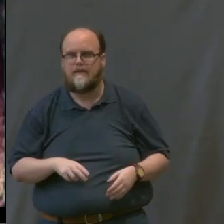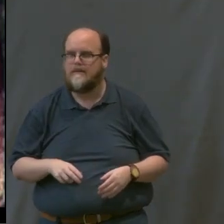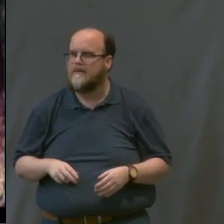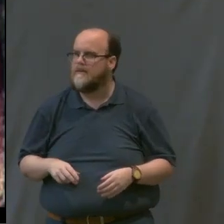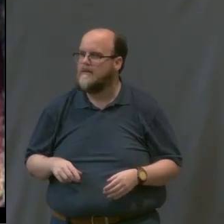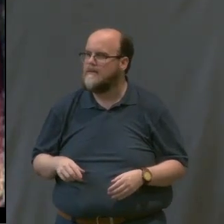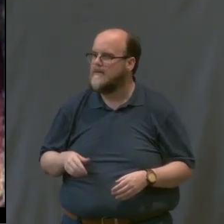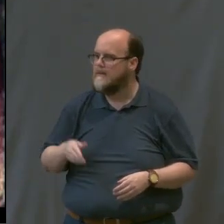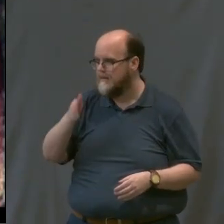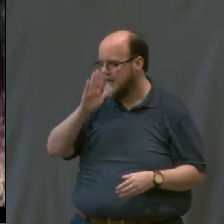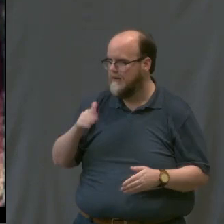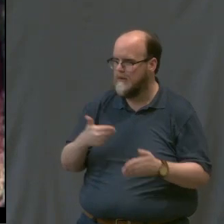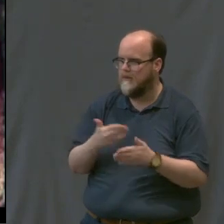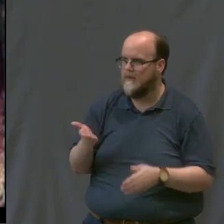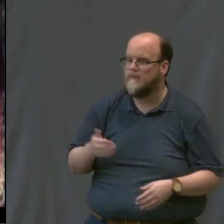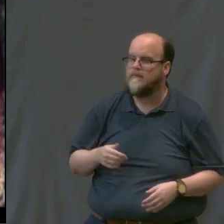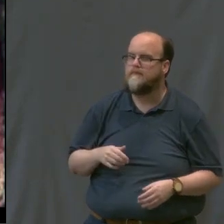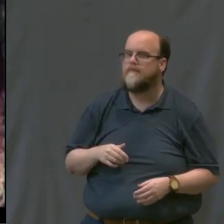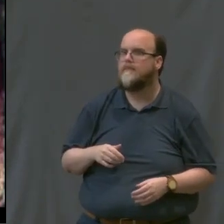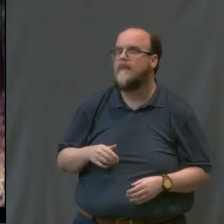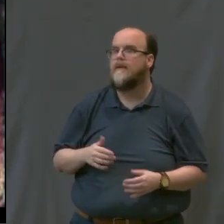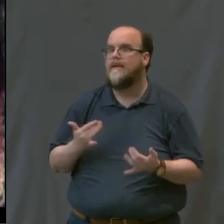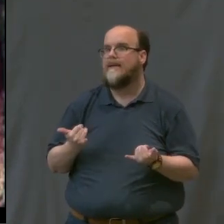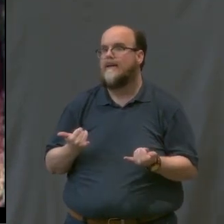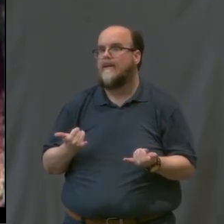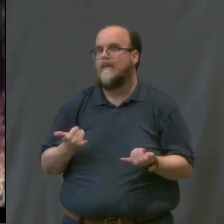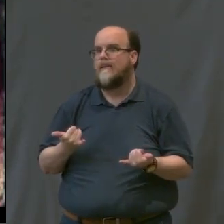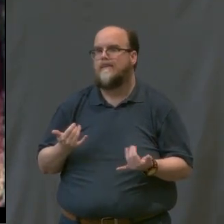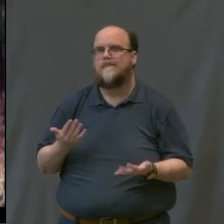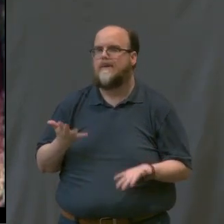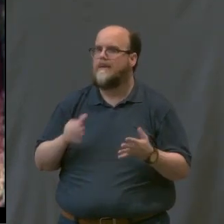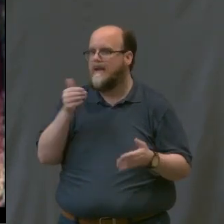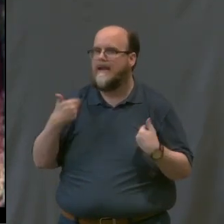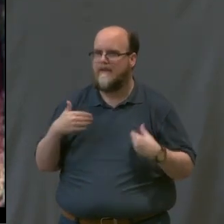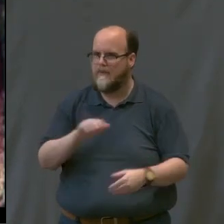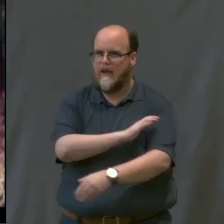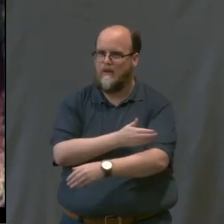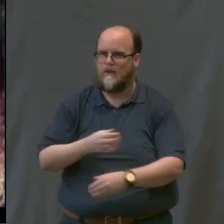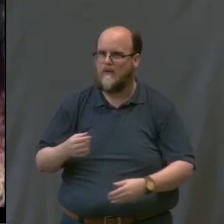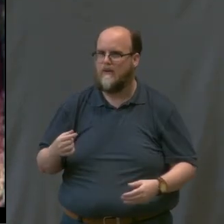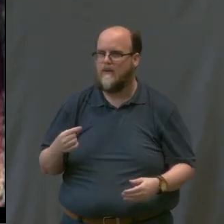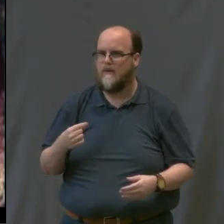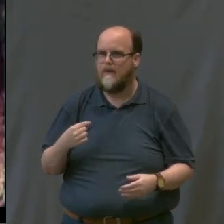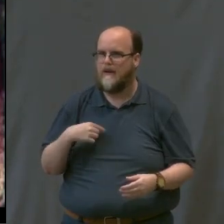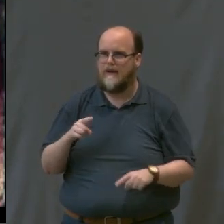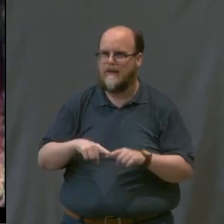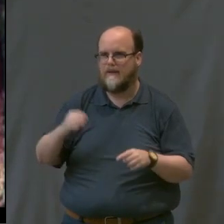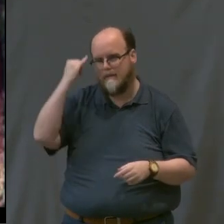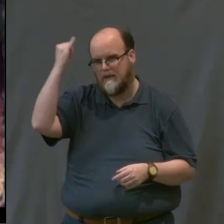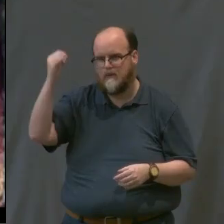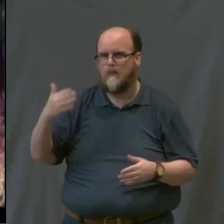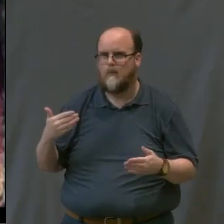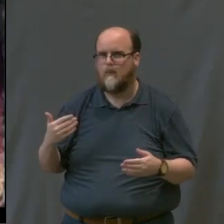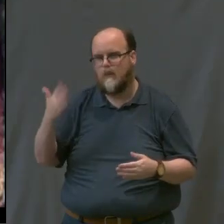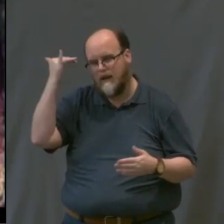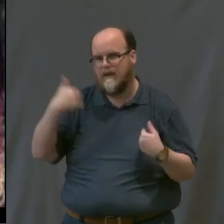Yeah, because God's presence was in it. Nowadays, it probably wouldn't have any power at all. I can't imagine a reason why it would have any